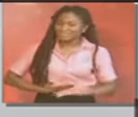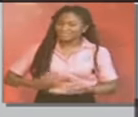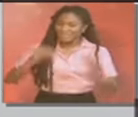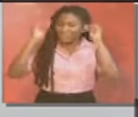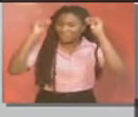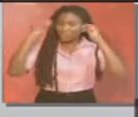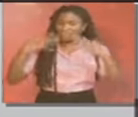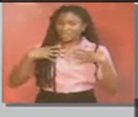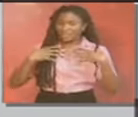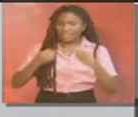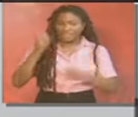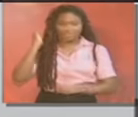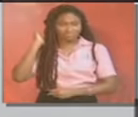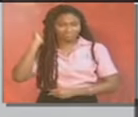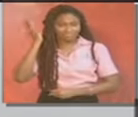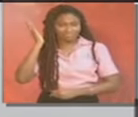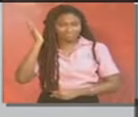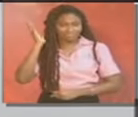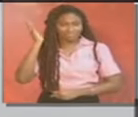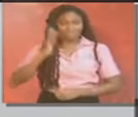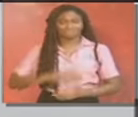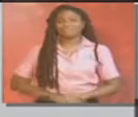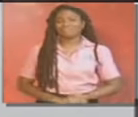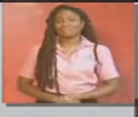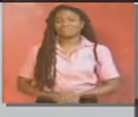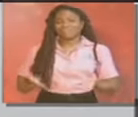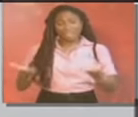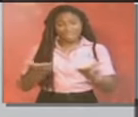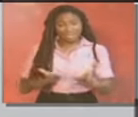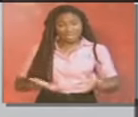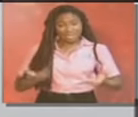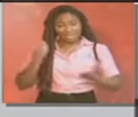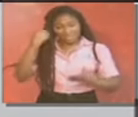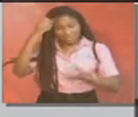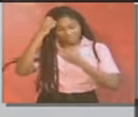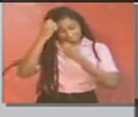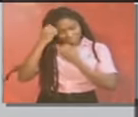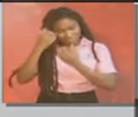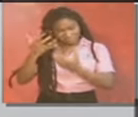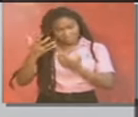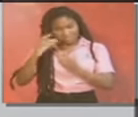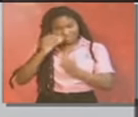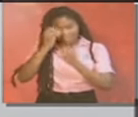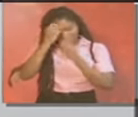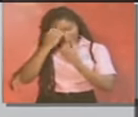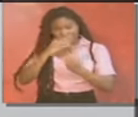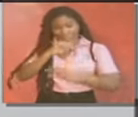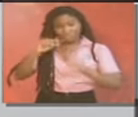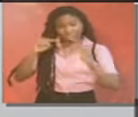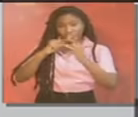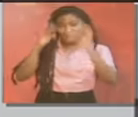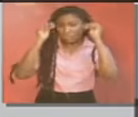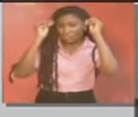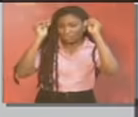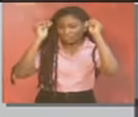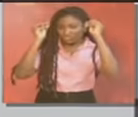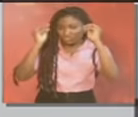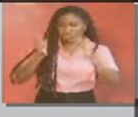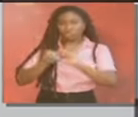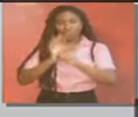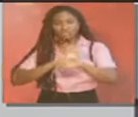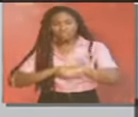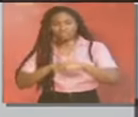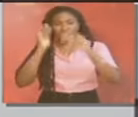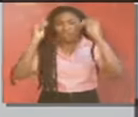of Health's virtual media conference. We're here to provide you with accurate information on the ministry's COVID-19